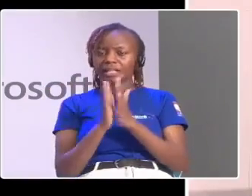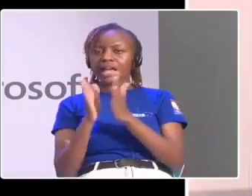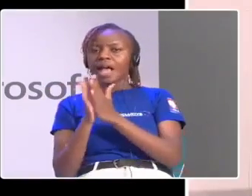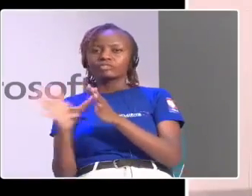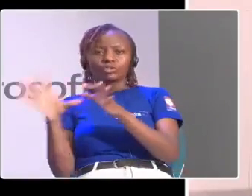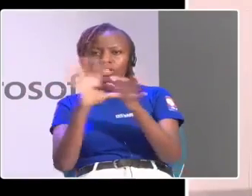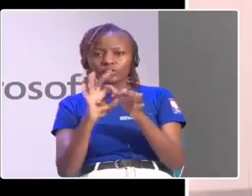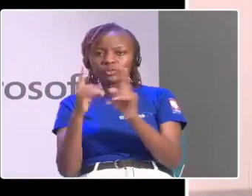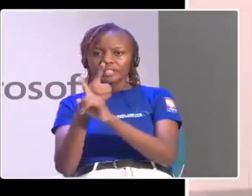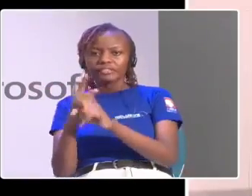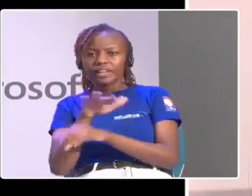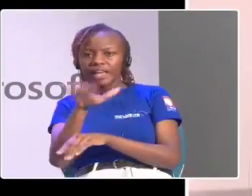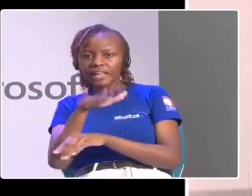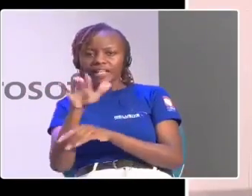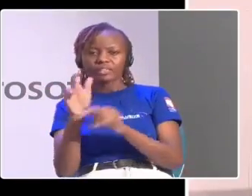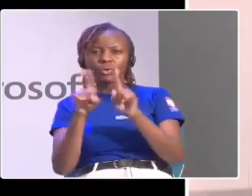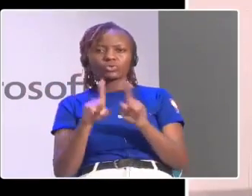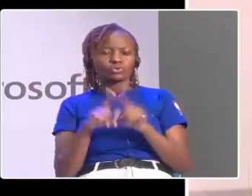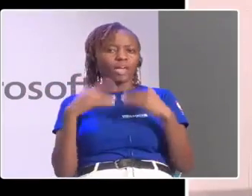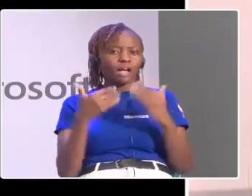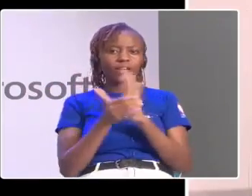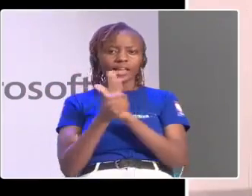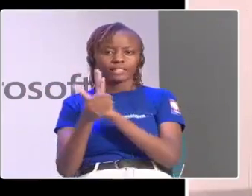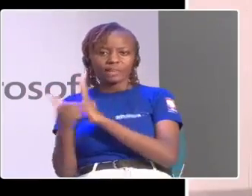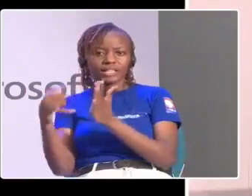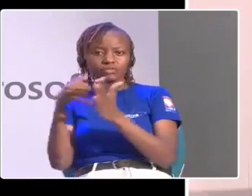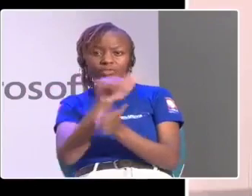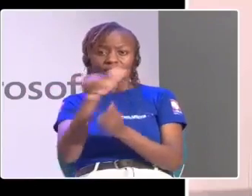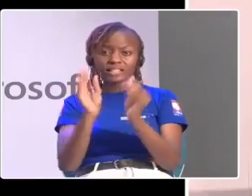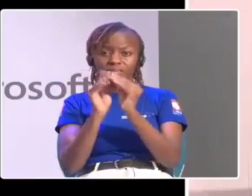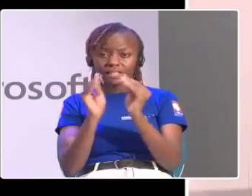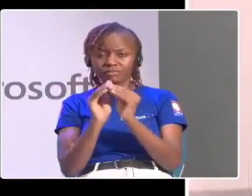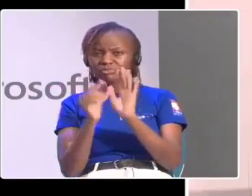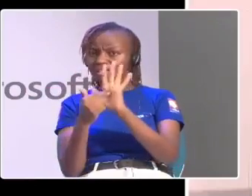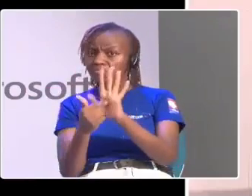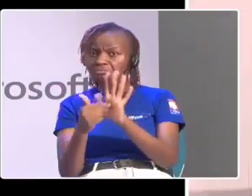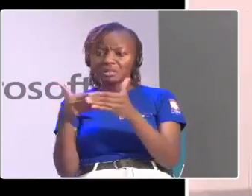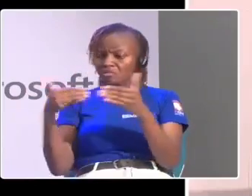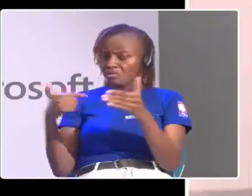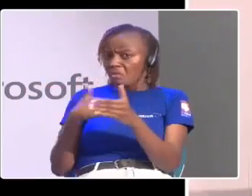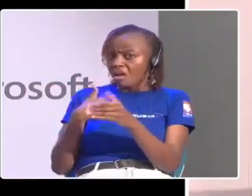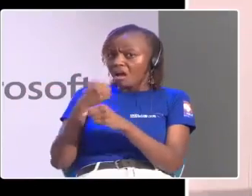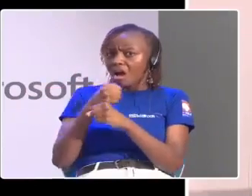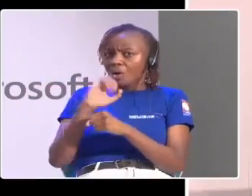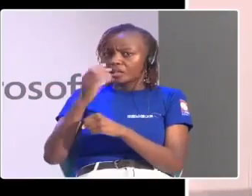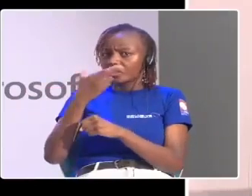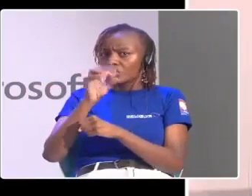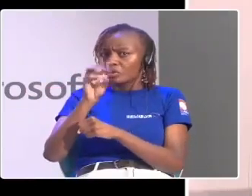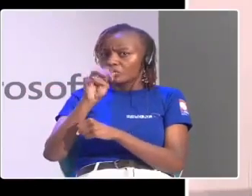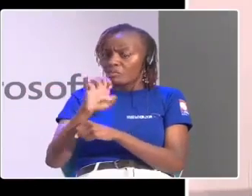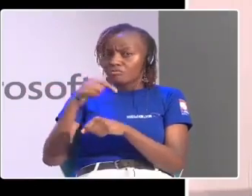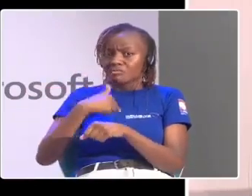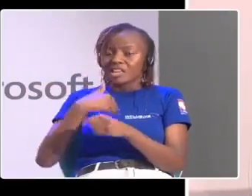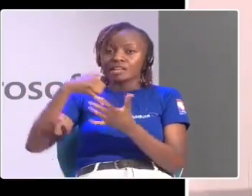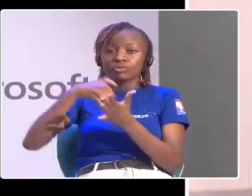product areas and having some experts embedded in those meetings, like back when I was on Chrome, I would be in the general